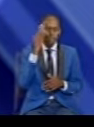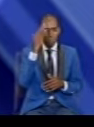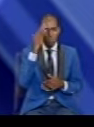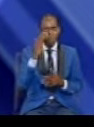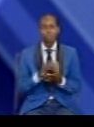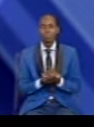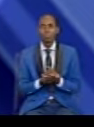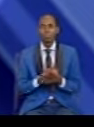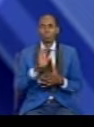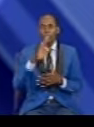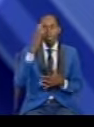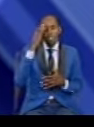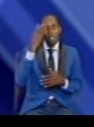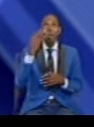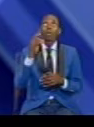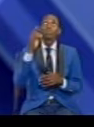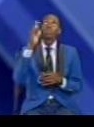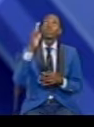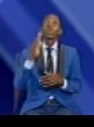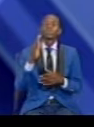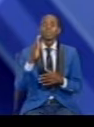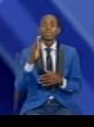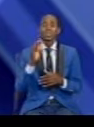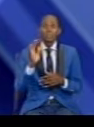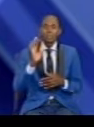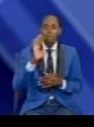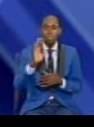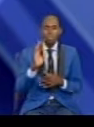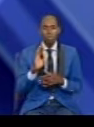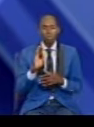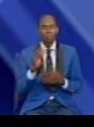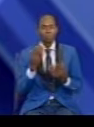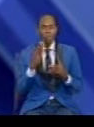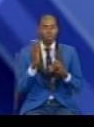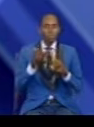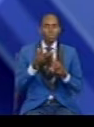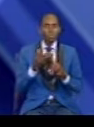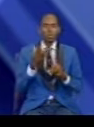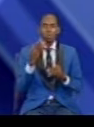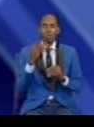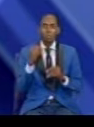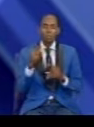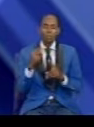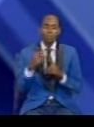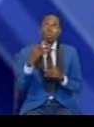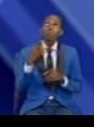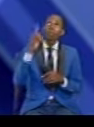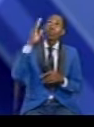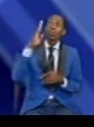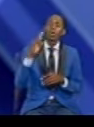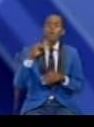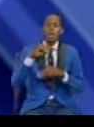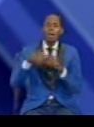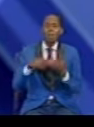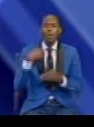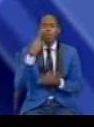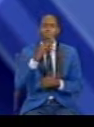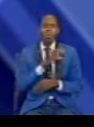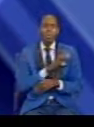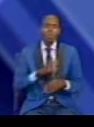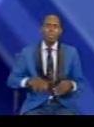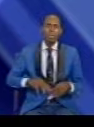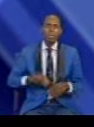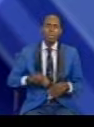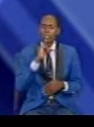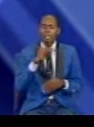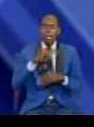Your knowledge of God, your conviction about the word of God, about whom Christ is, about what